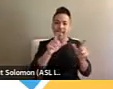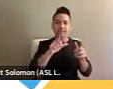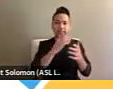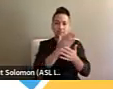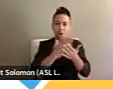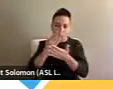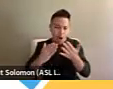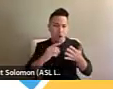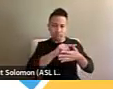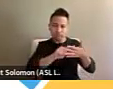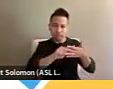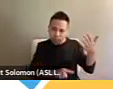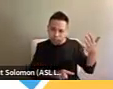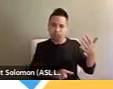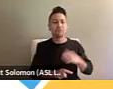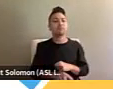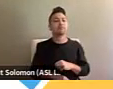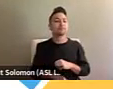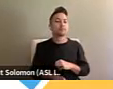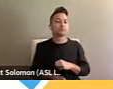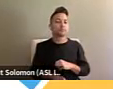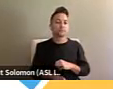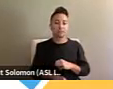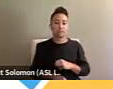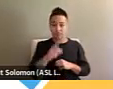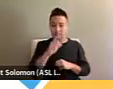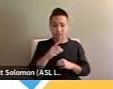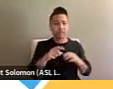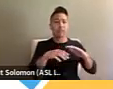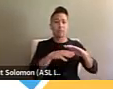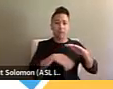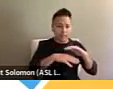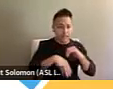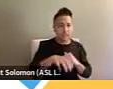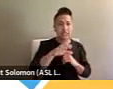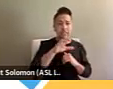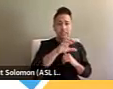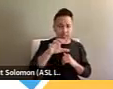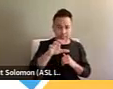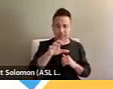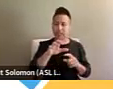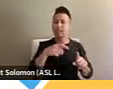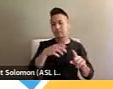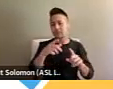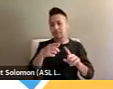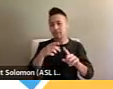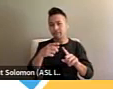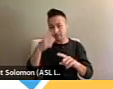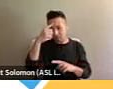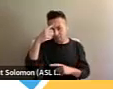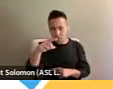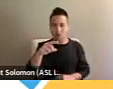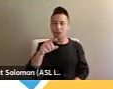here. And we have the very basic CC BY, which is attribution. So the little guy in the